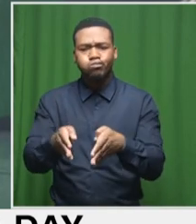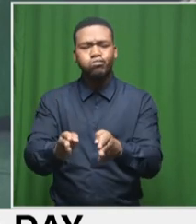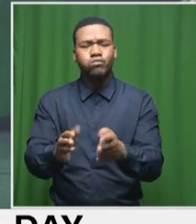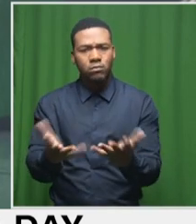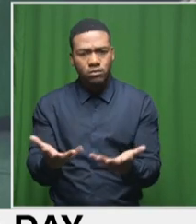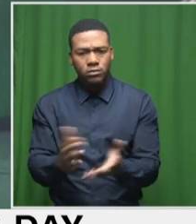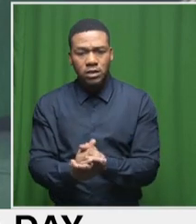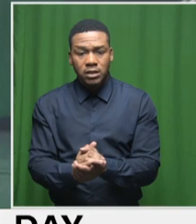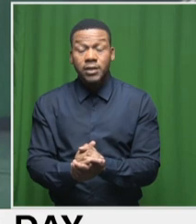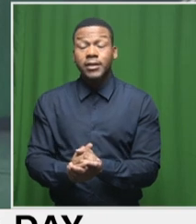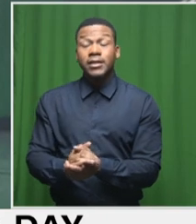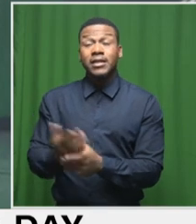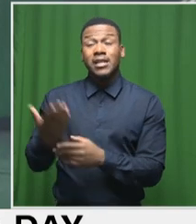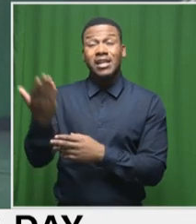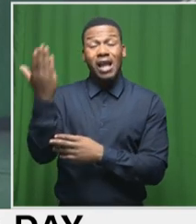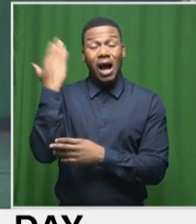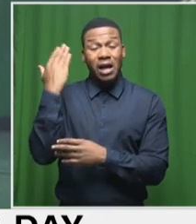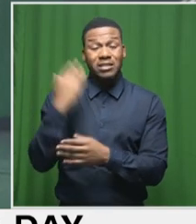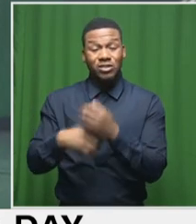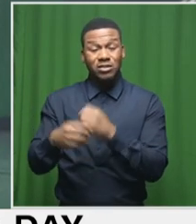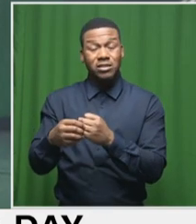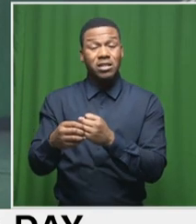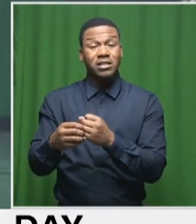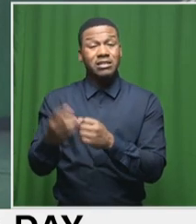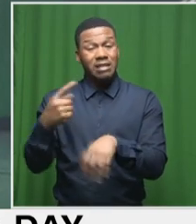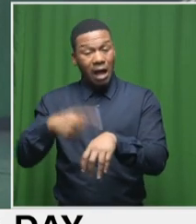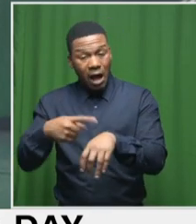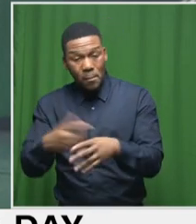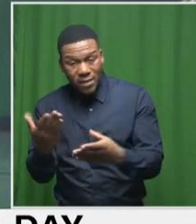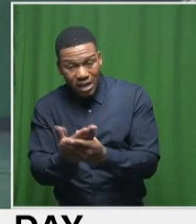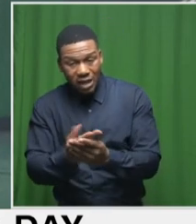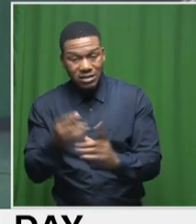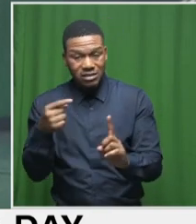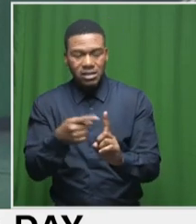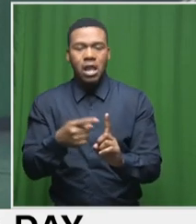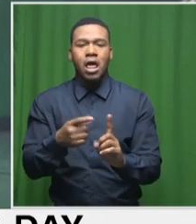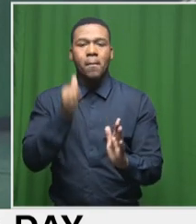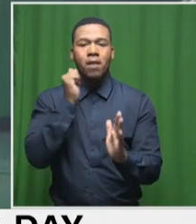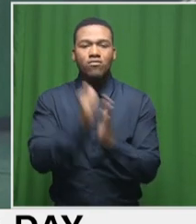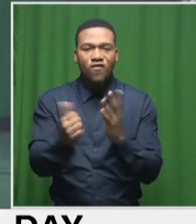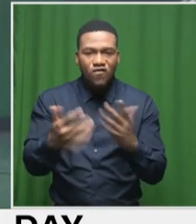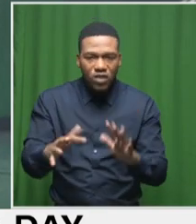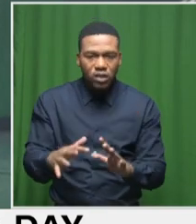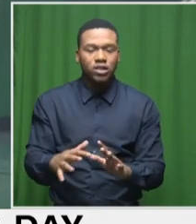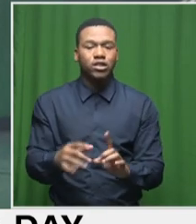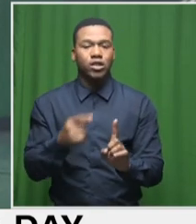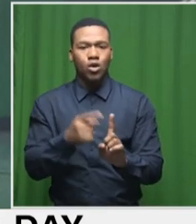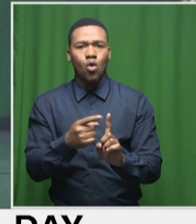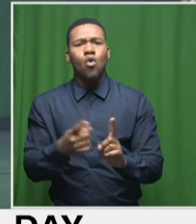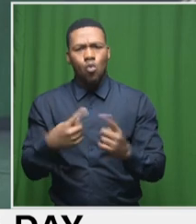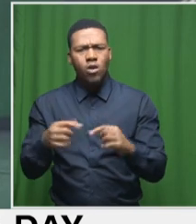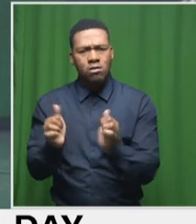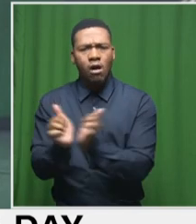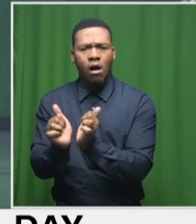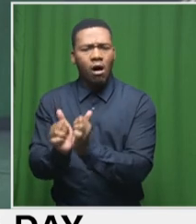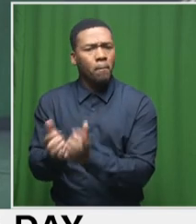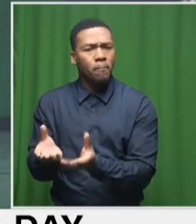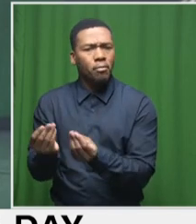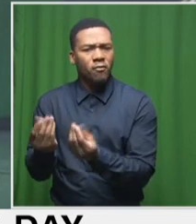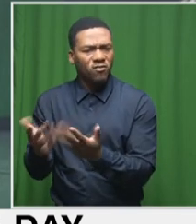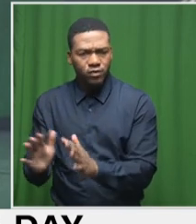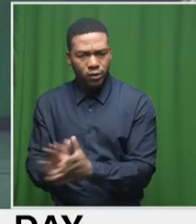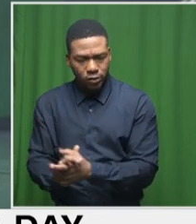of the tourists, we have effected an arrest regarding that road, but every now and then we are making sure that